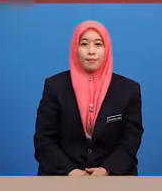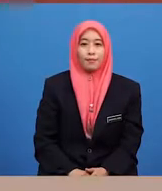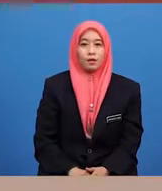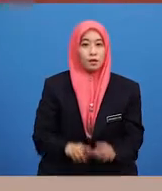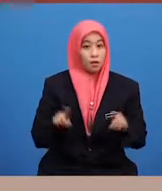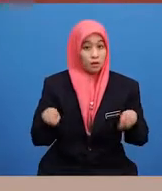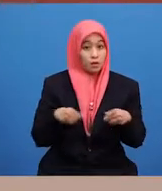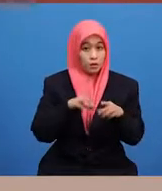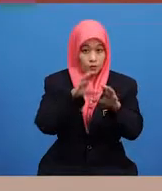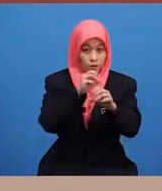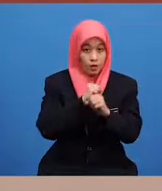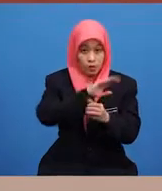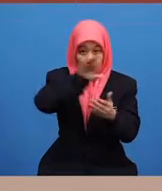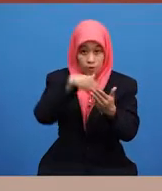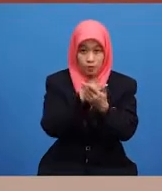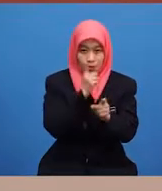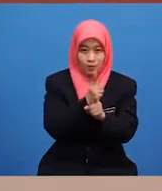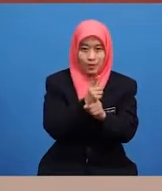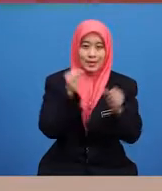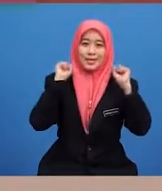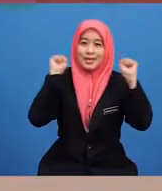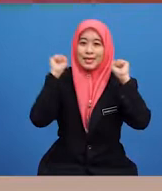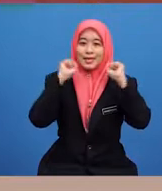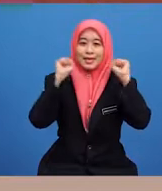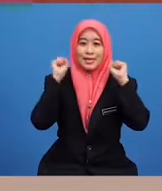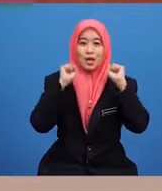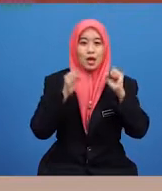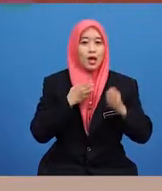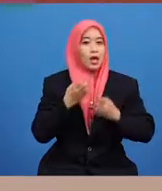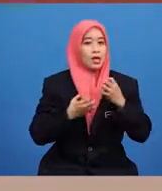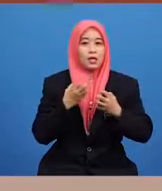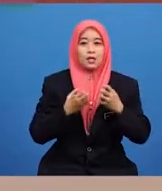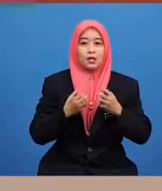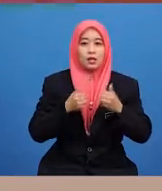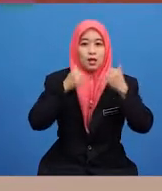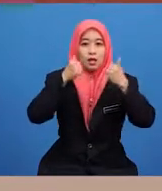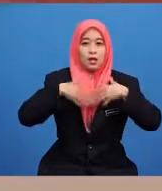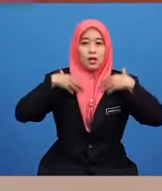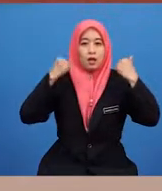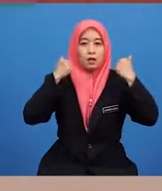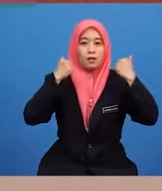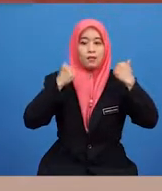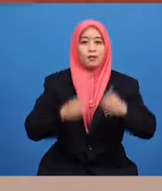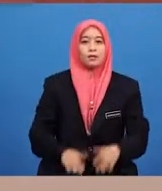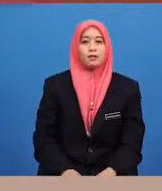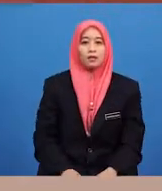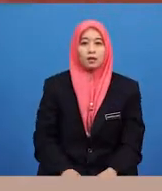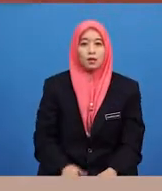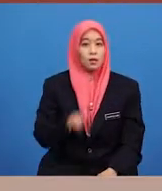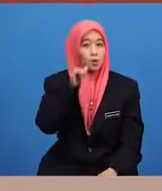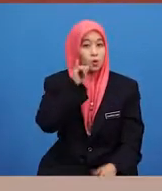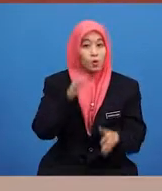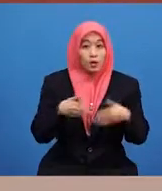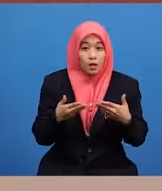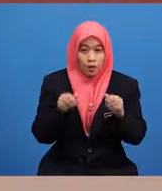Did you get all correct? Yay! Excellent, boys and girls! What about you, Yolo? Did you